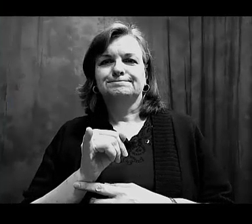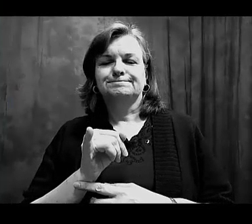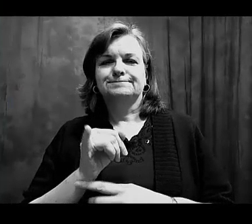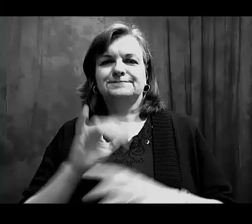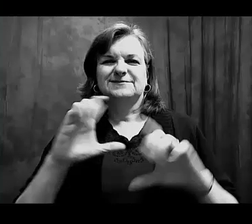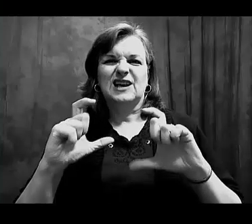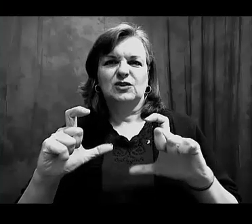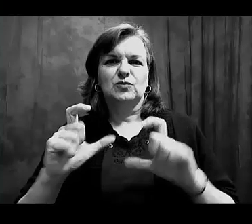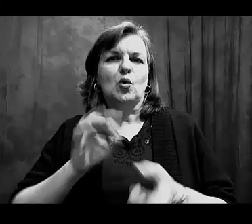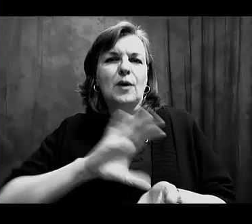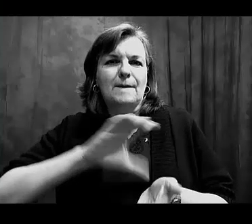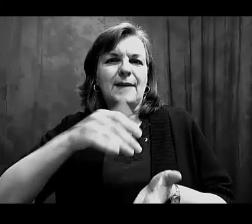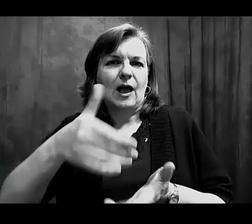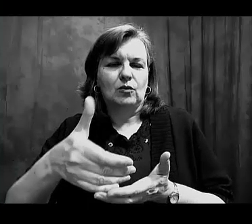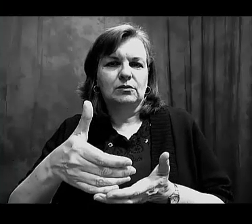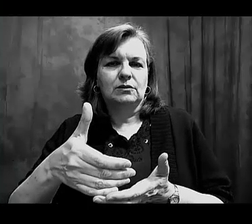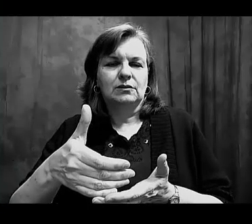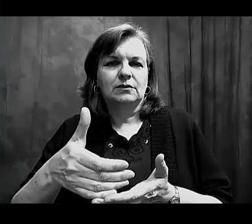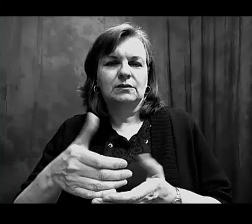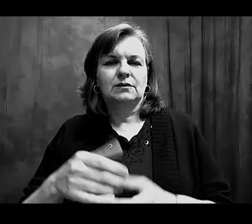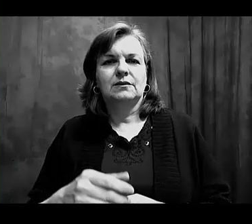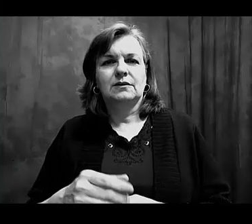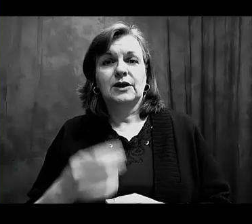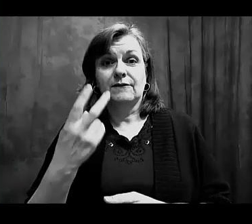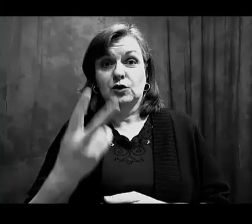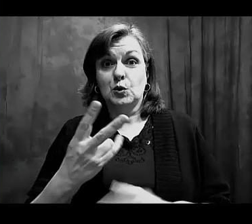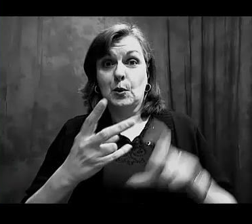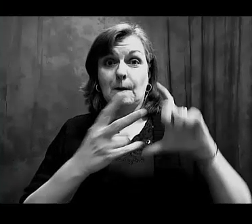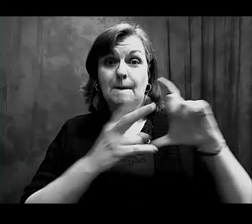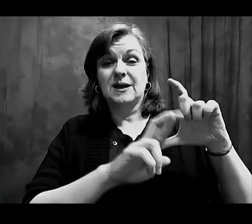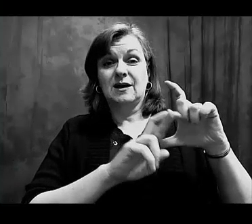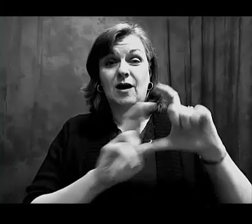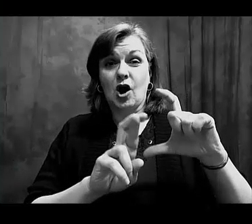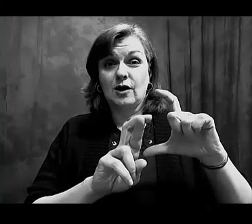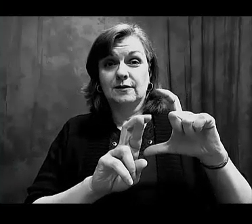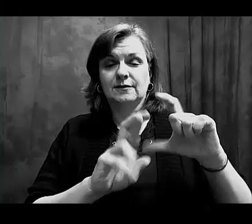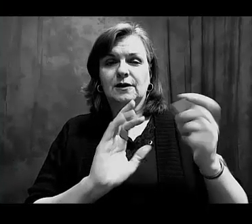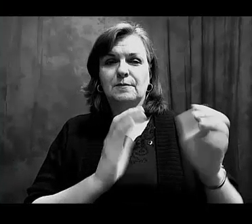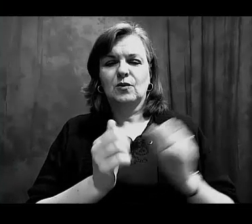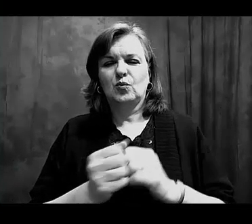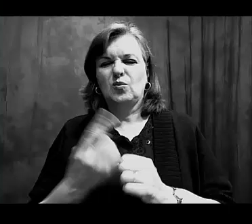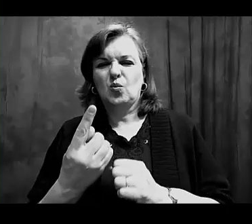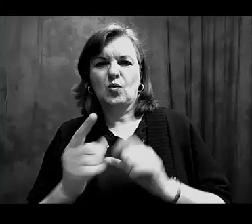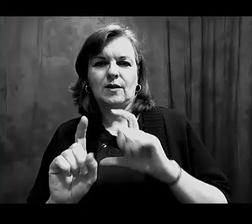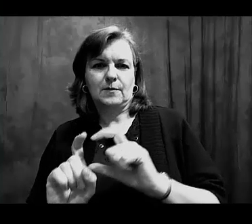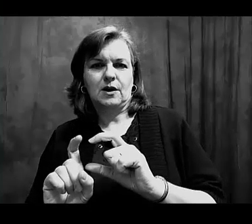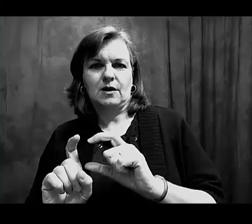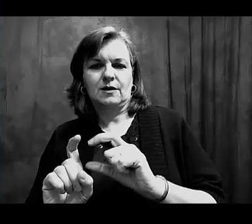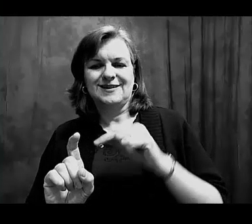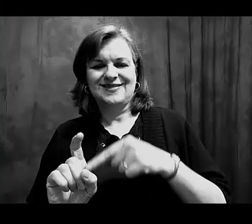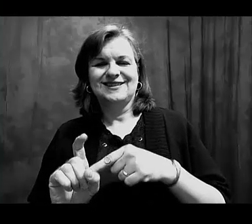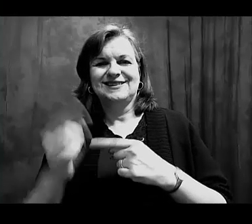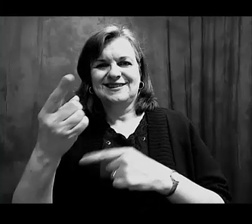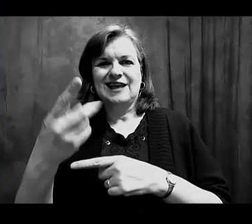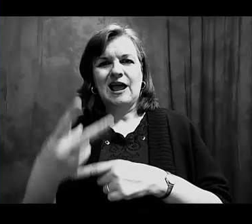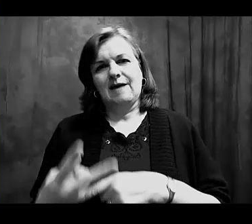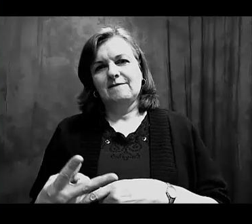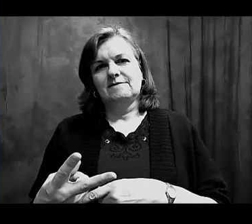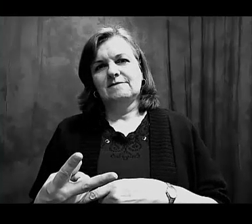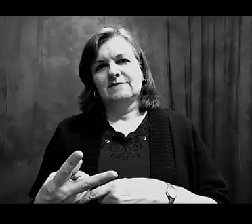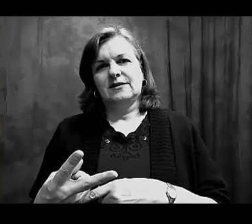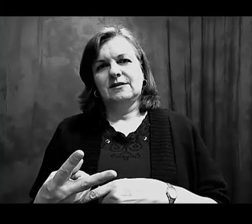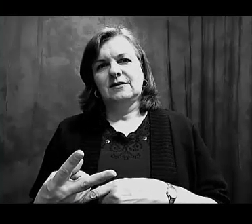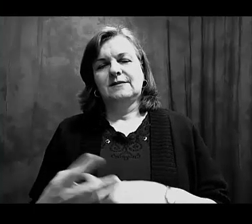With one, think about this as concentration. With one big R versus two